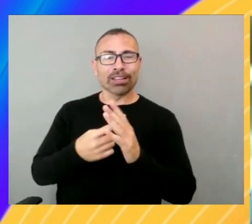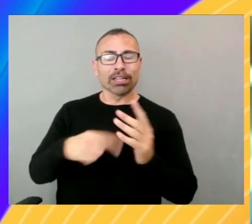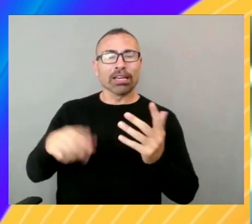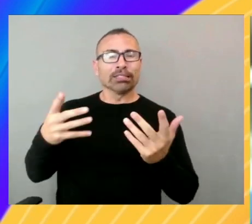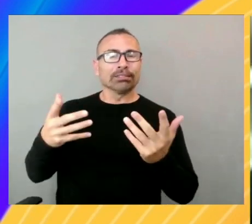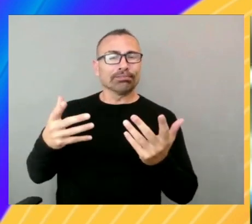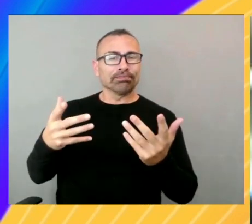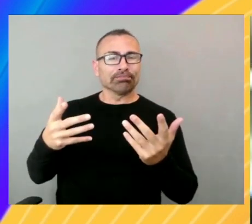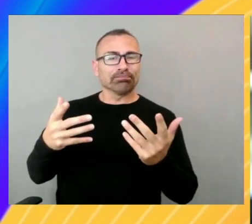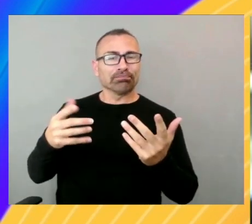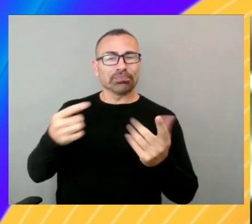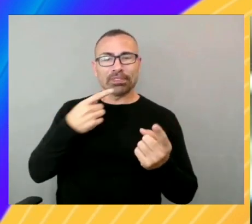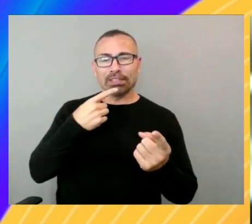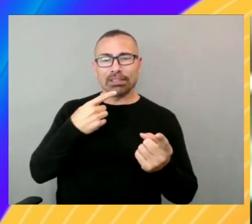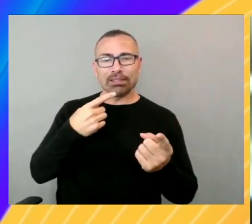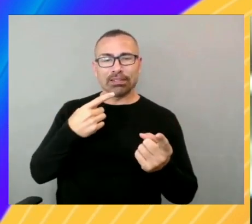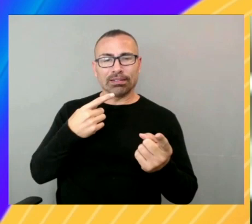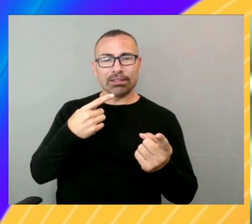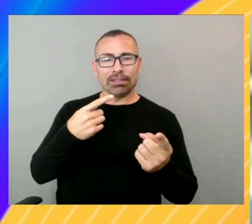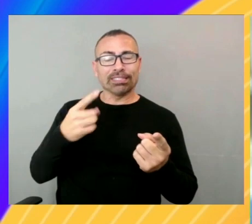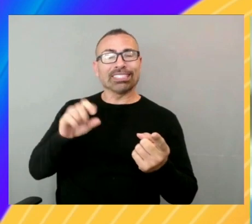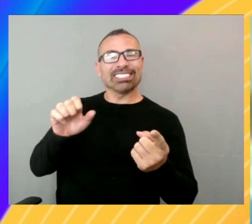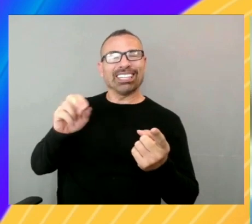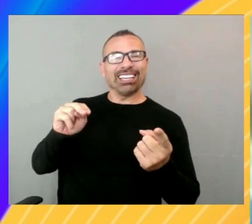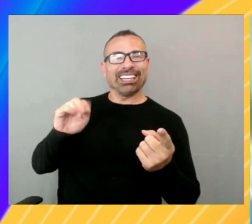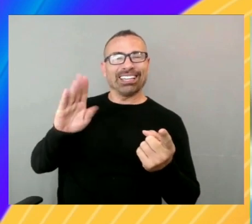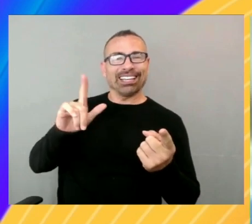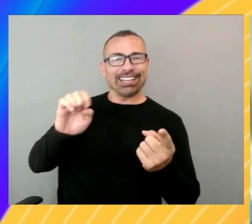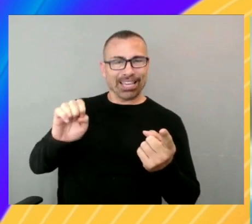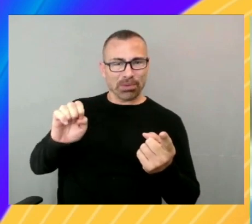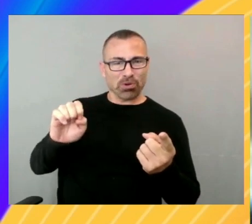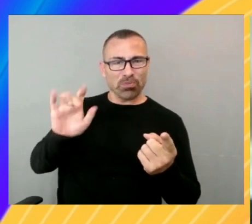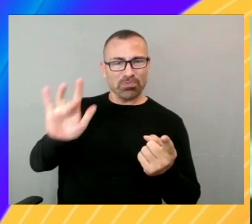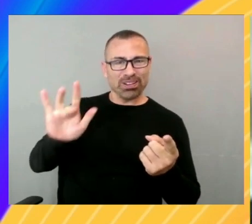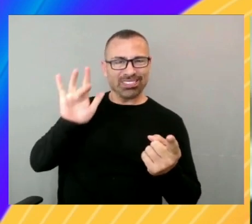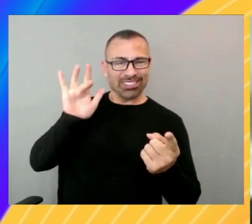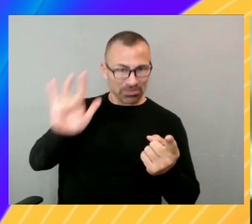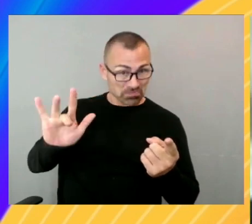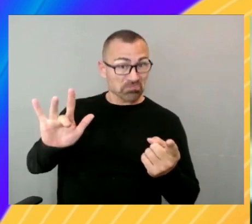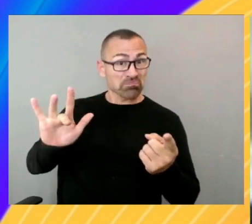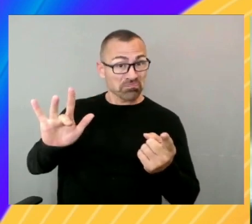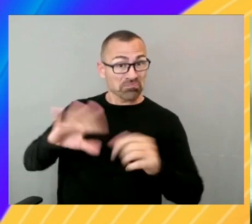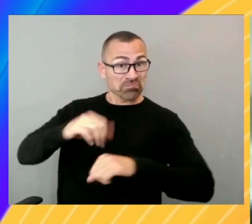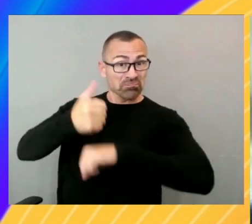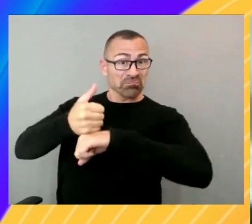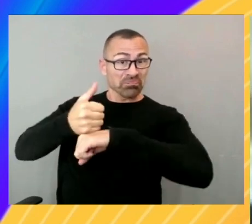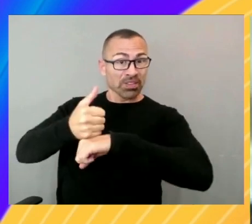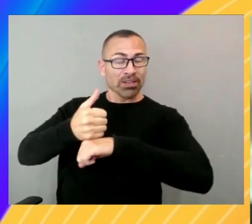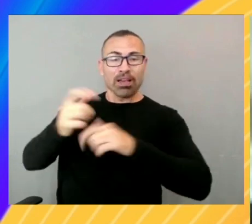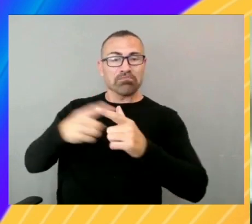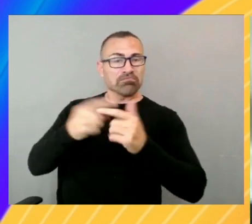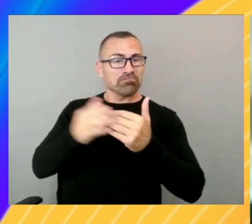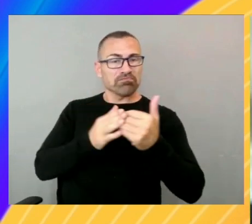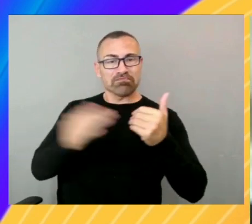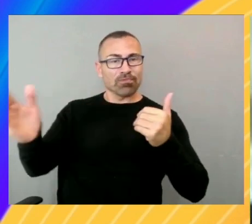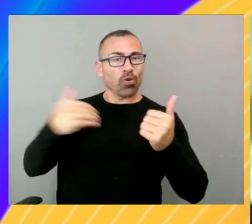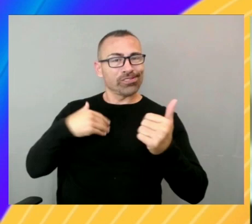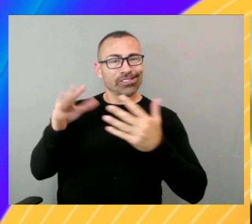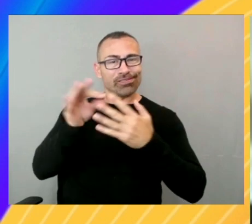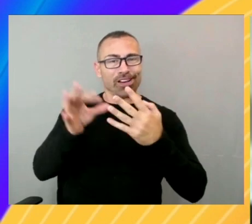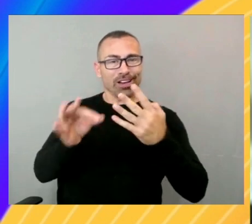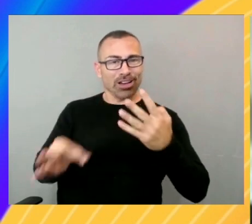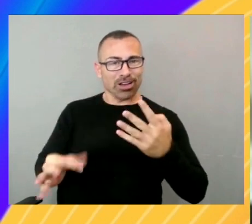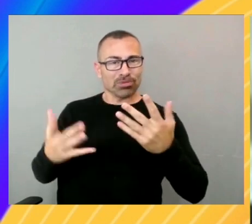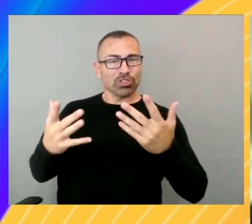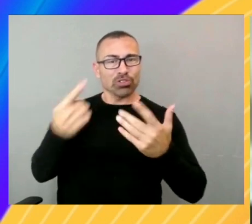just one enable button. You click enable, and then you have options to just choose the